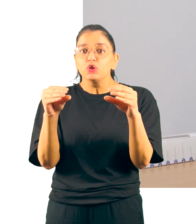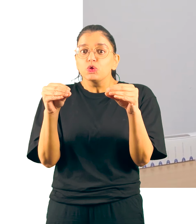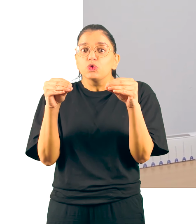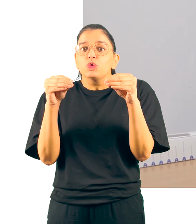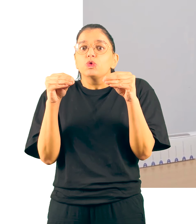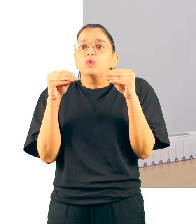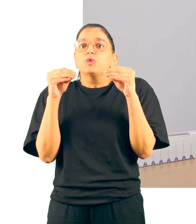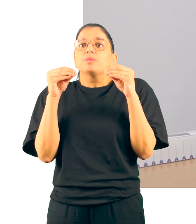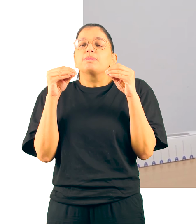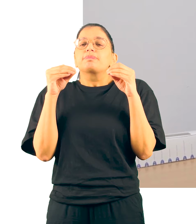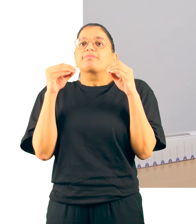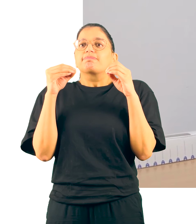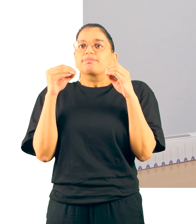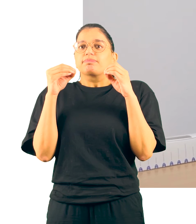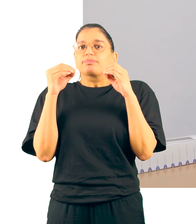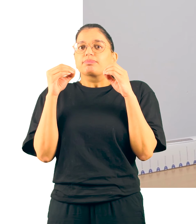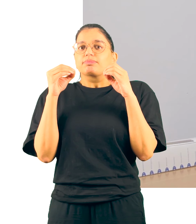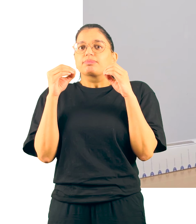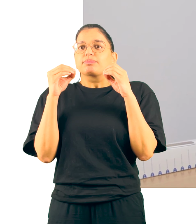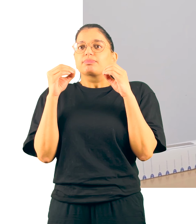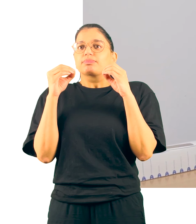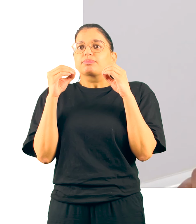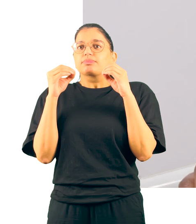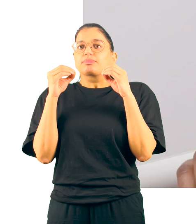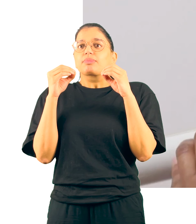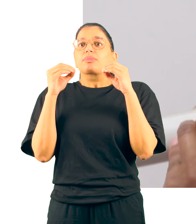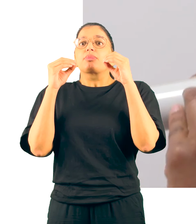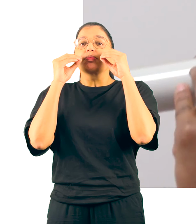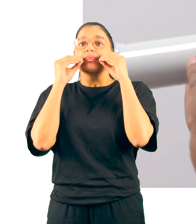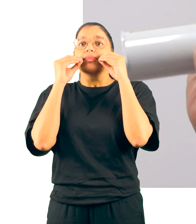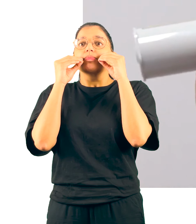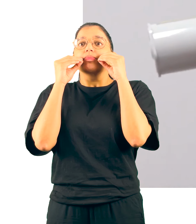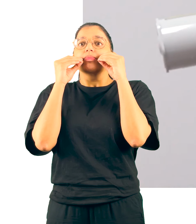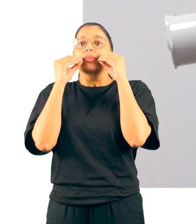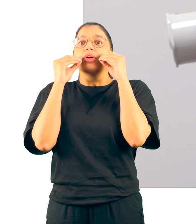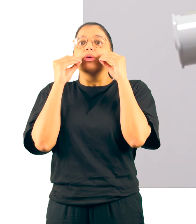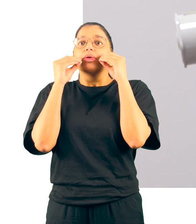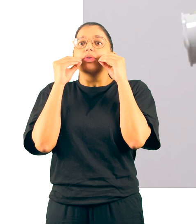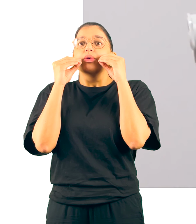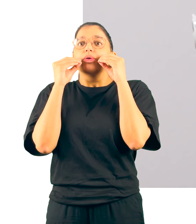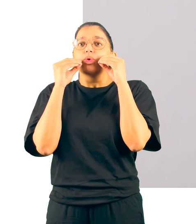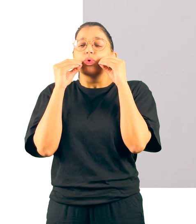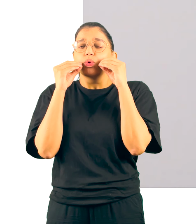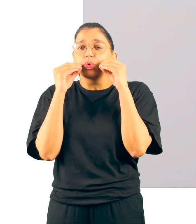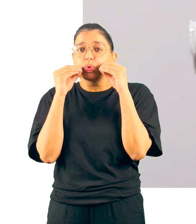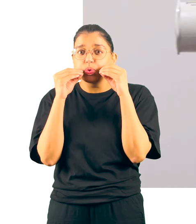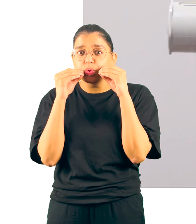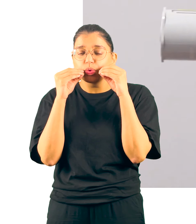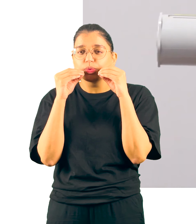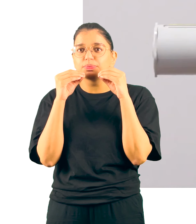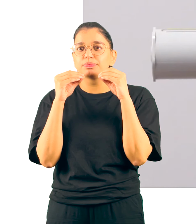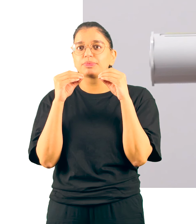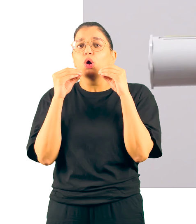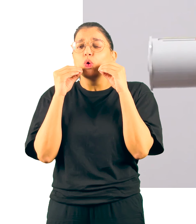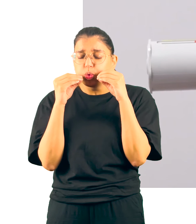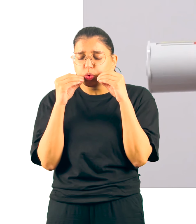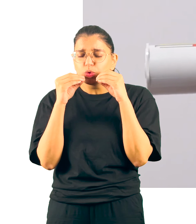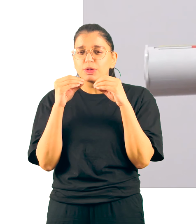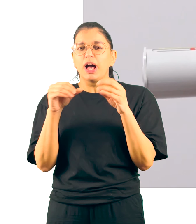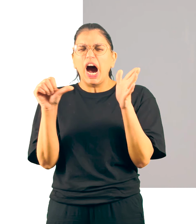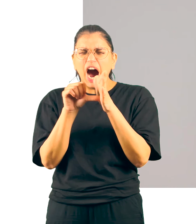flow meter out of your mouth. When you have taken that breath in, place the peak flow meter in your mouth, making a tight seal around the end with